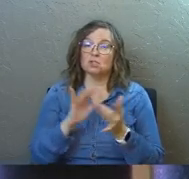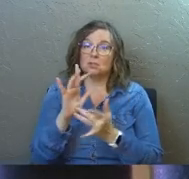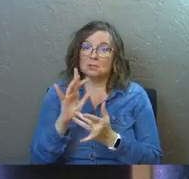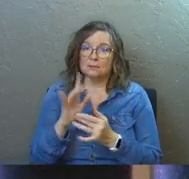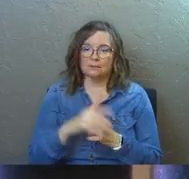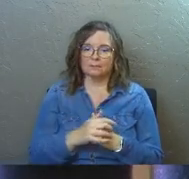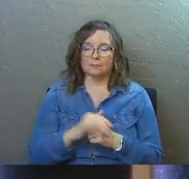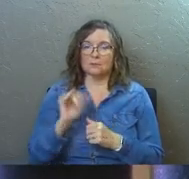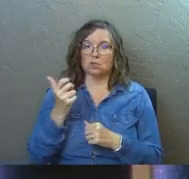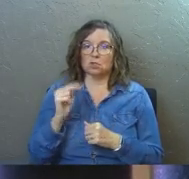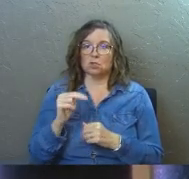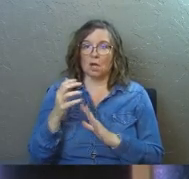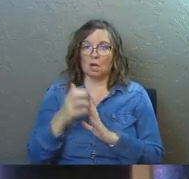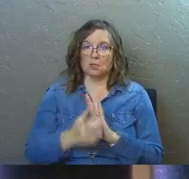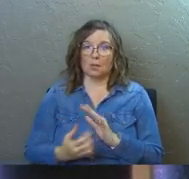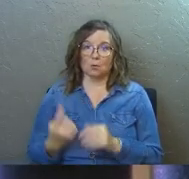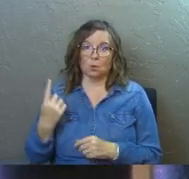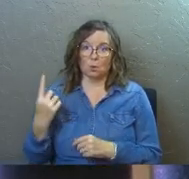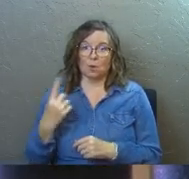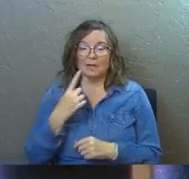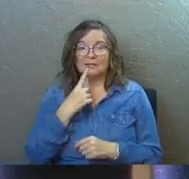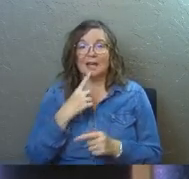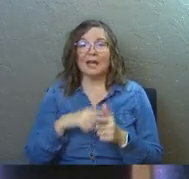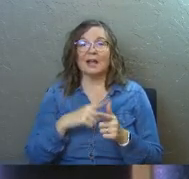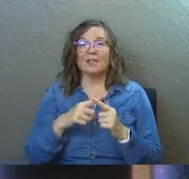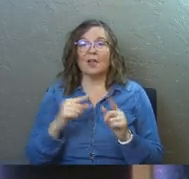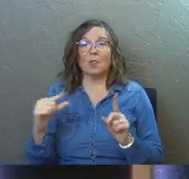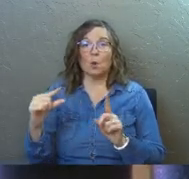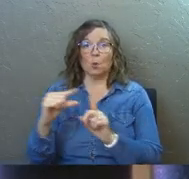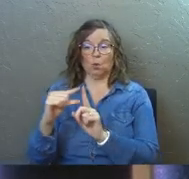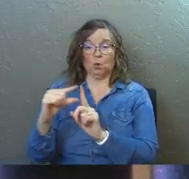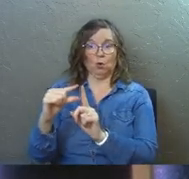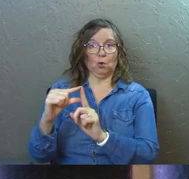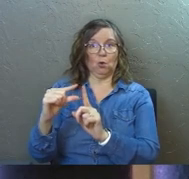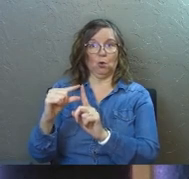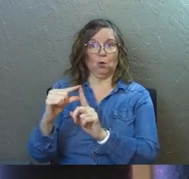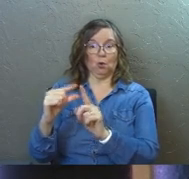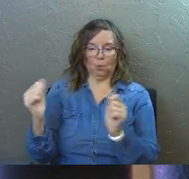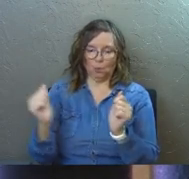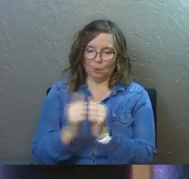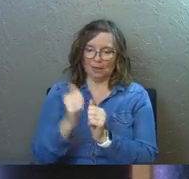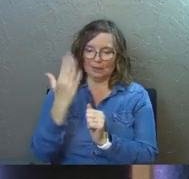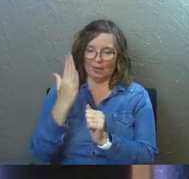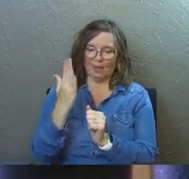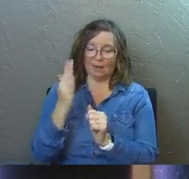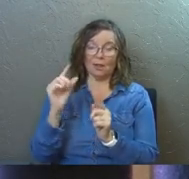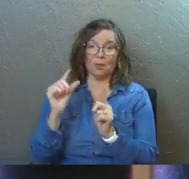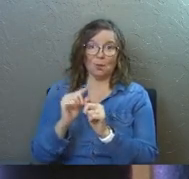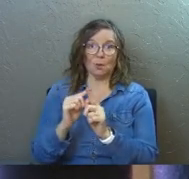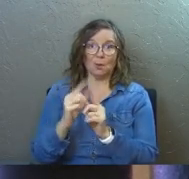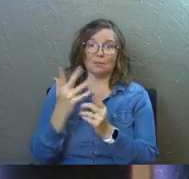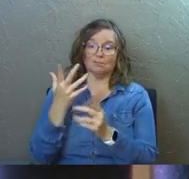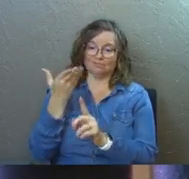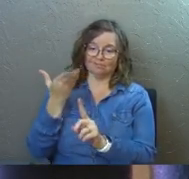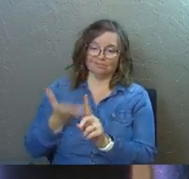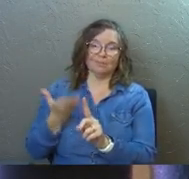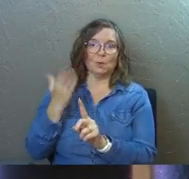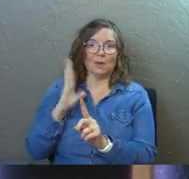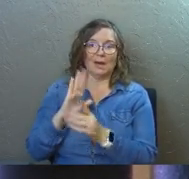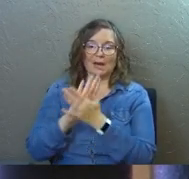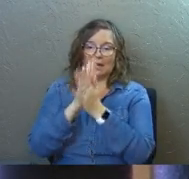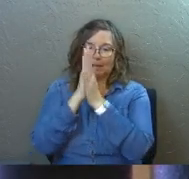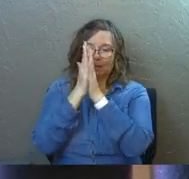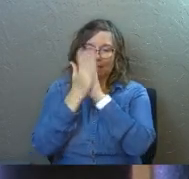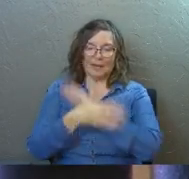Jesus. John chapter 1. It says, and the word was with God, and the Word was God. And the Word